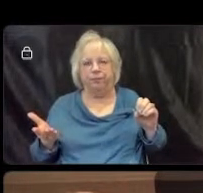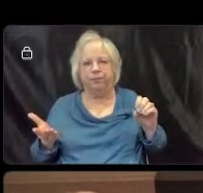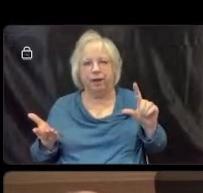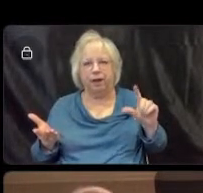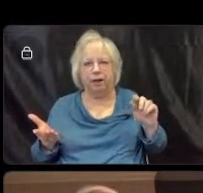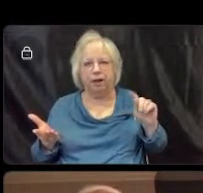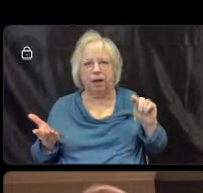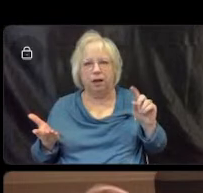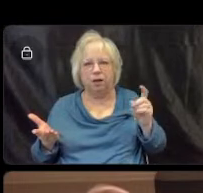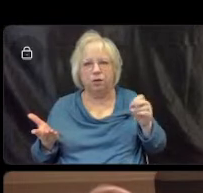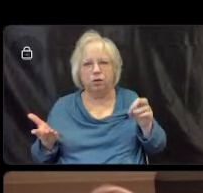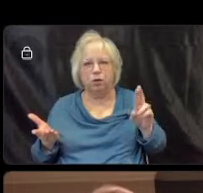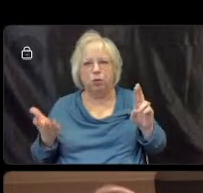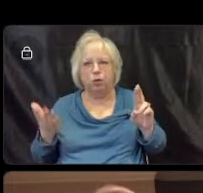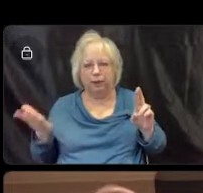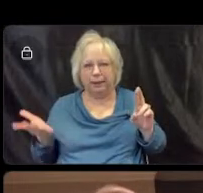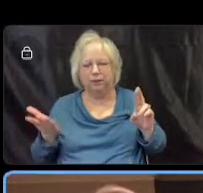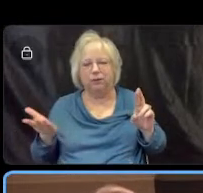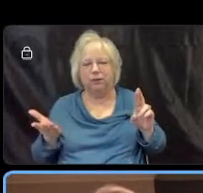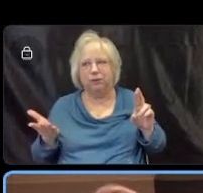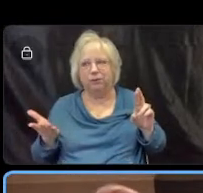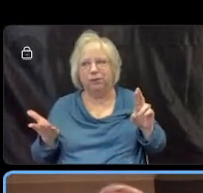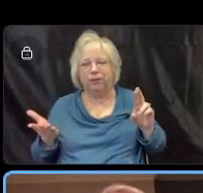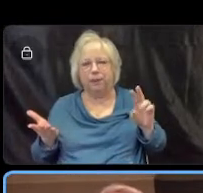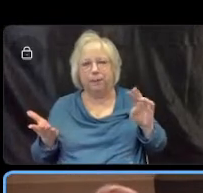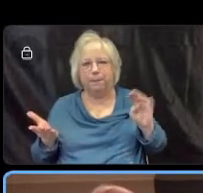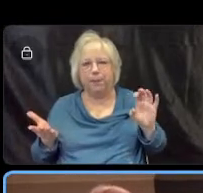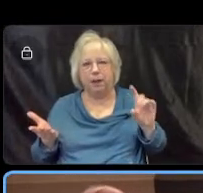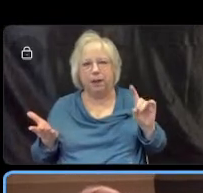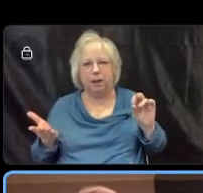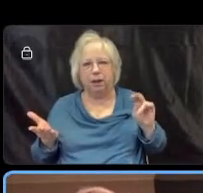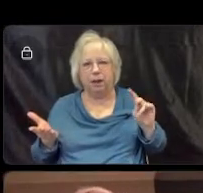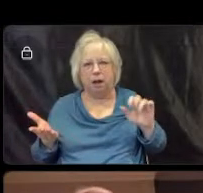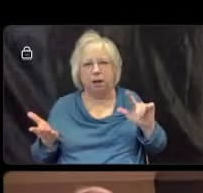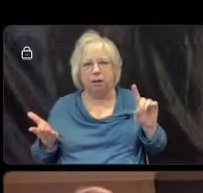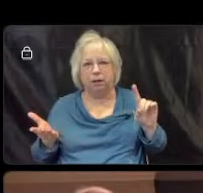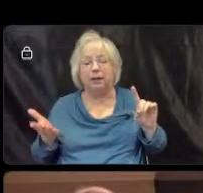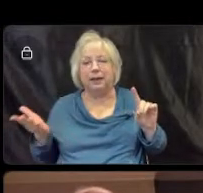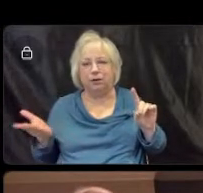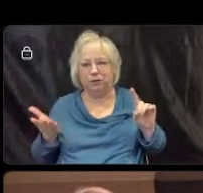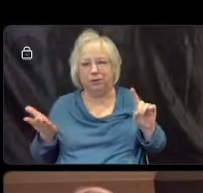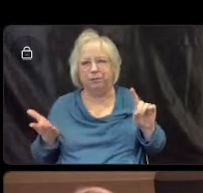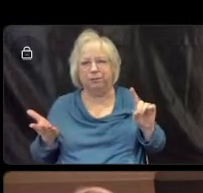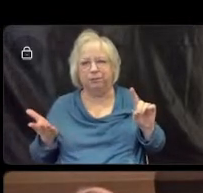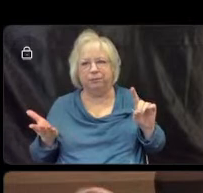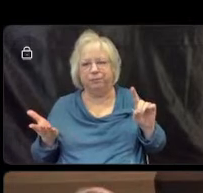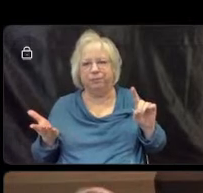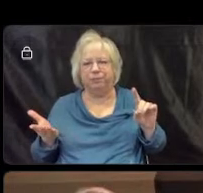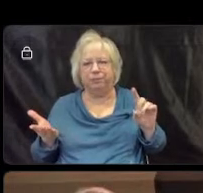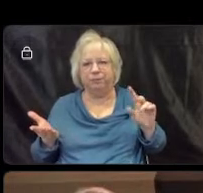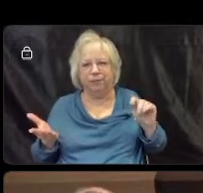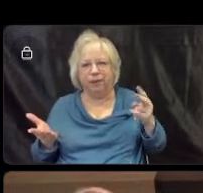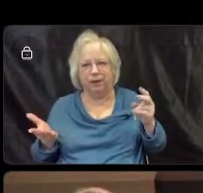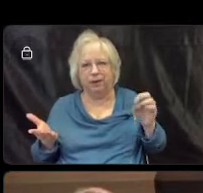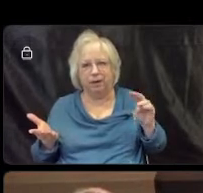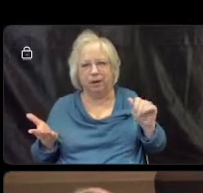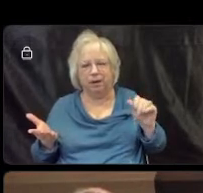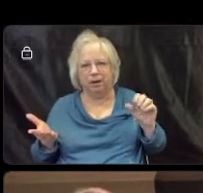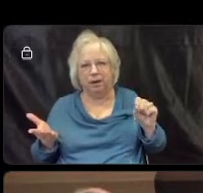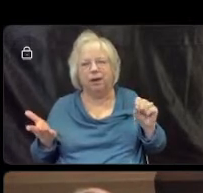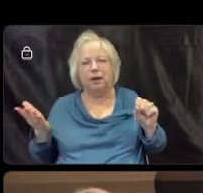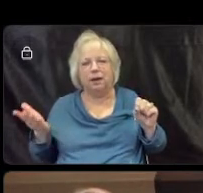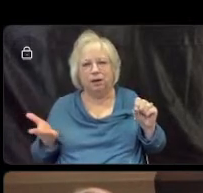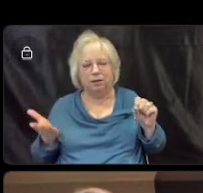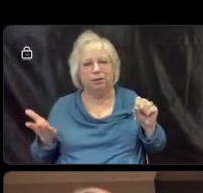Latour. Here. McDonald. Here. Thomas.